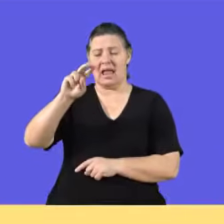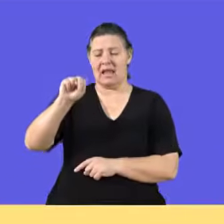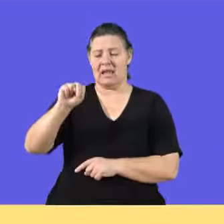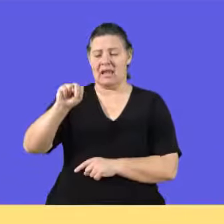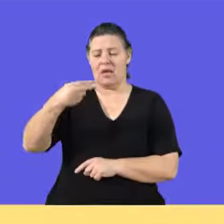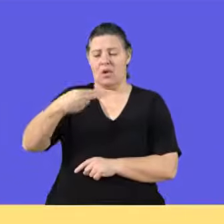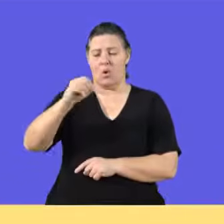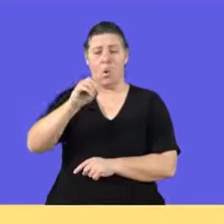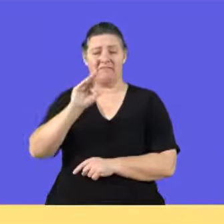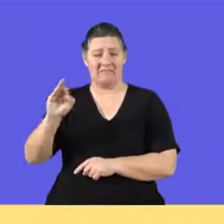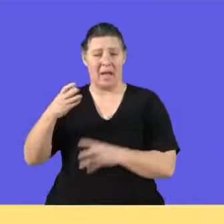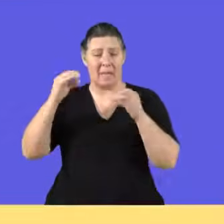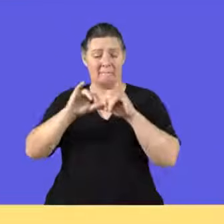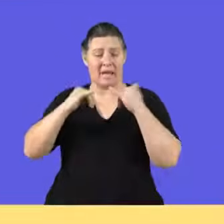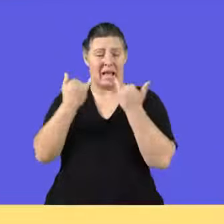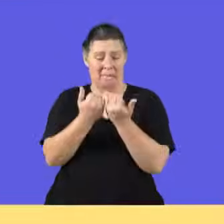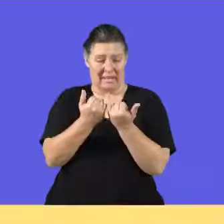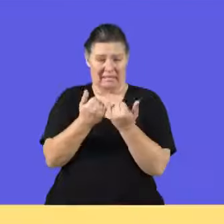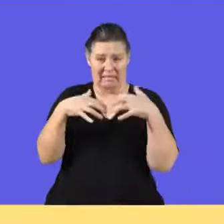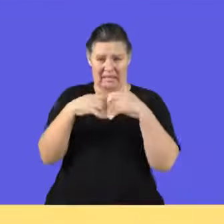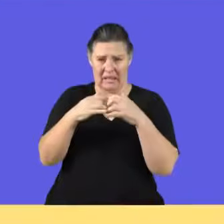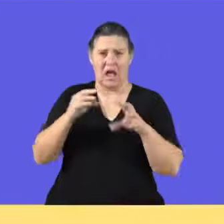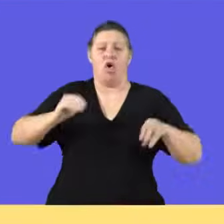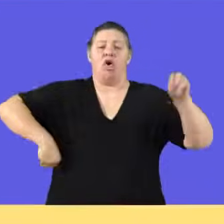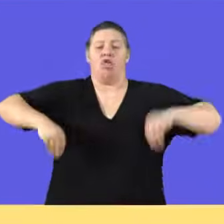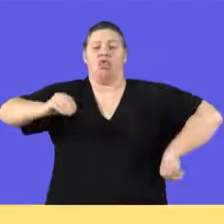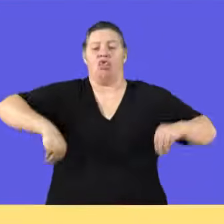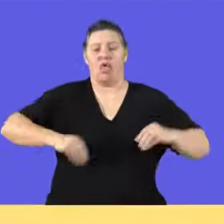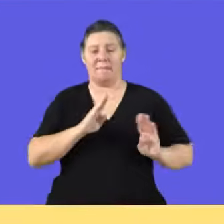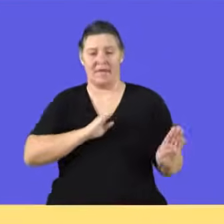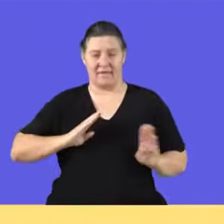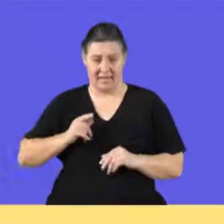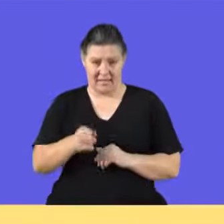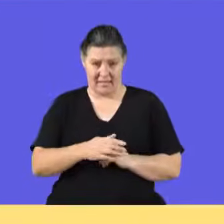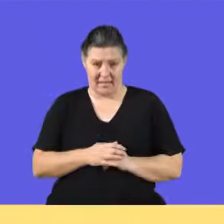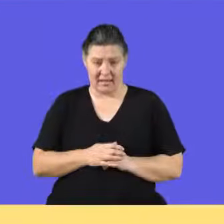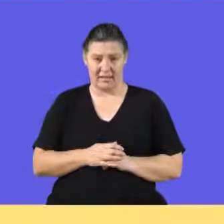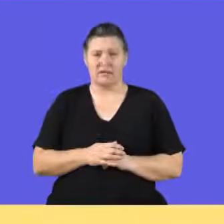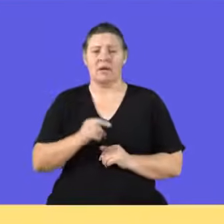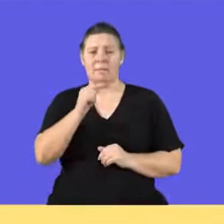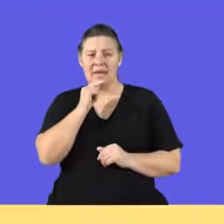the Steinhoff. So this is a company that was involved in